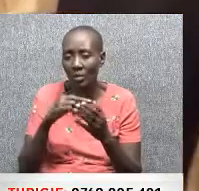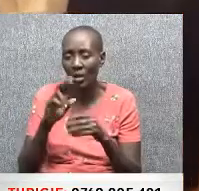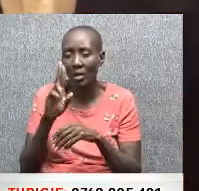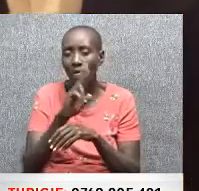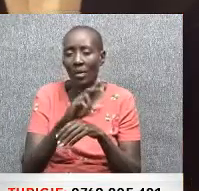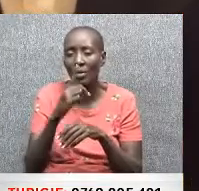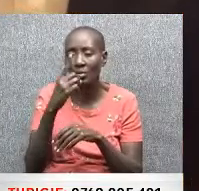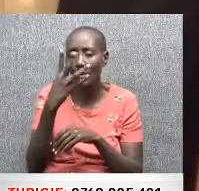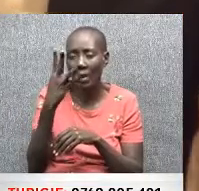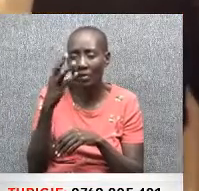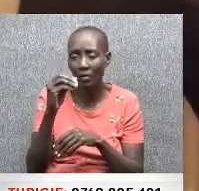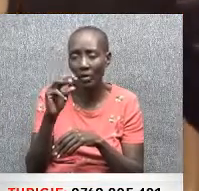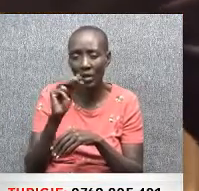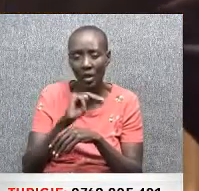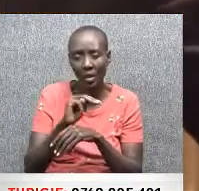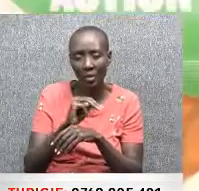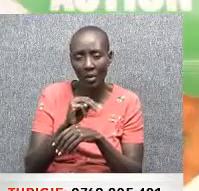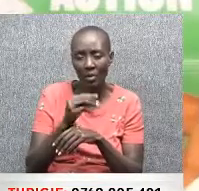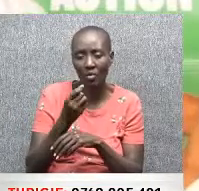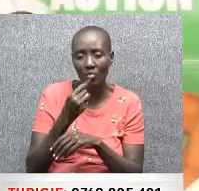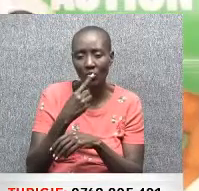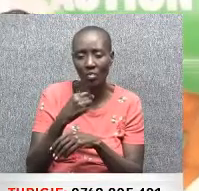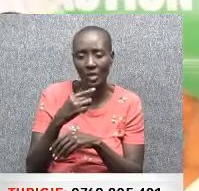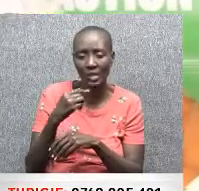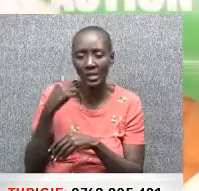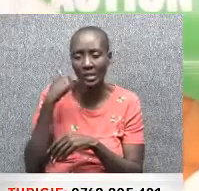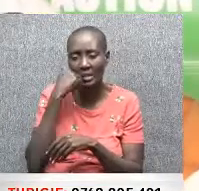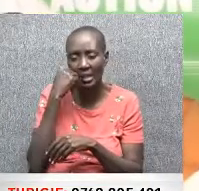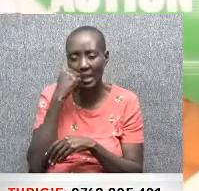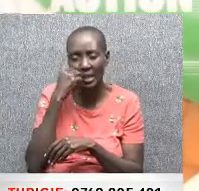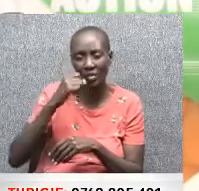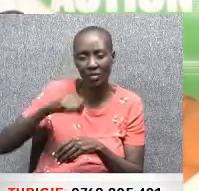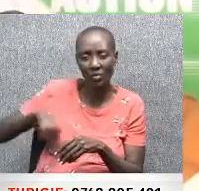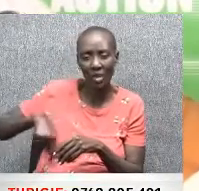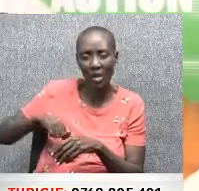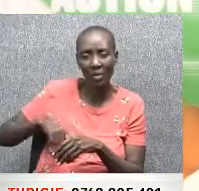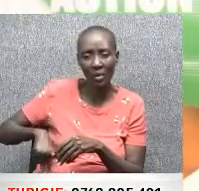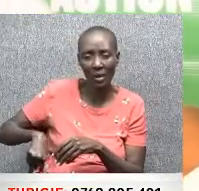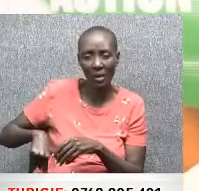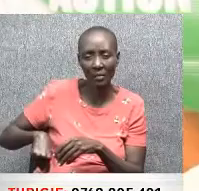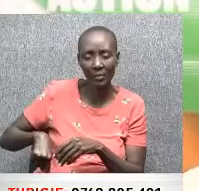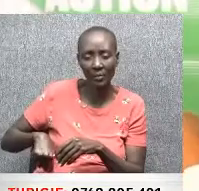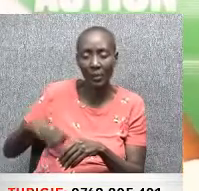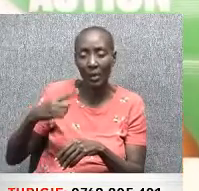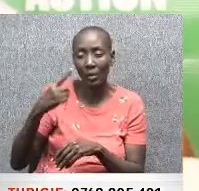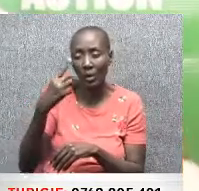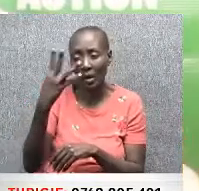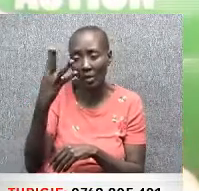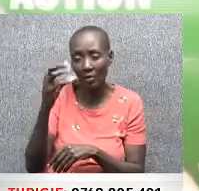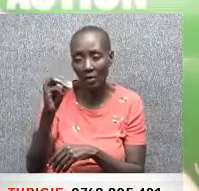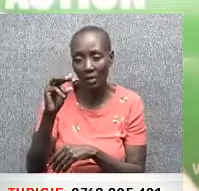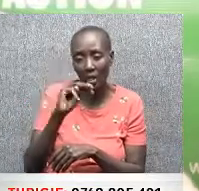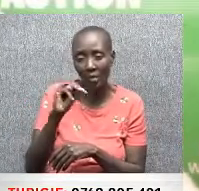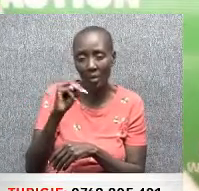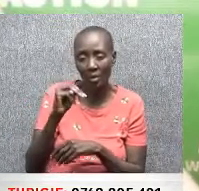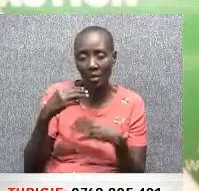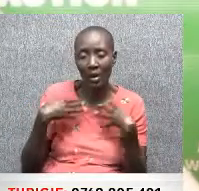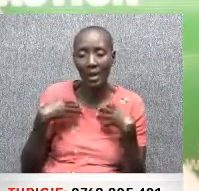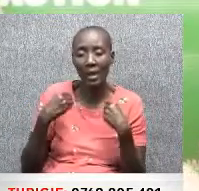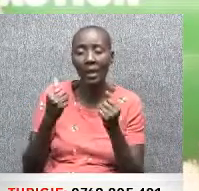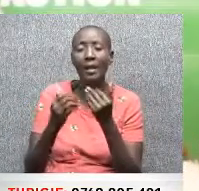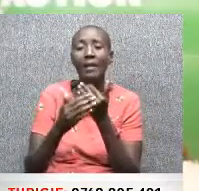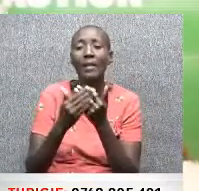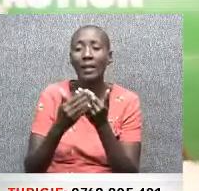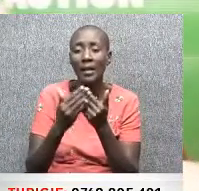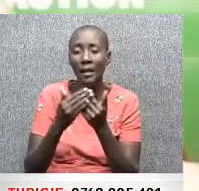kuzuia mchipuko wa maradhi ya kuendesha. We are losing at least 140 million in terms of healthcare costs that comes with